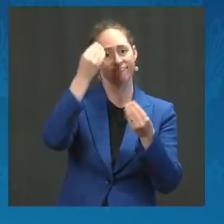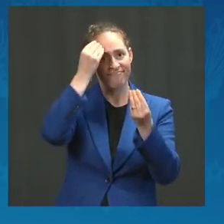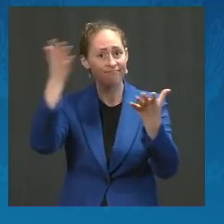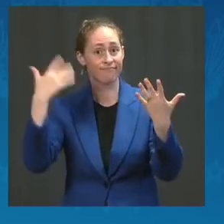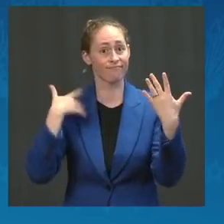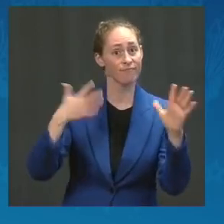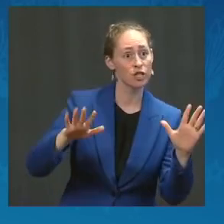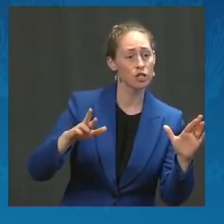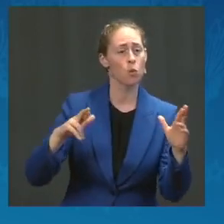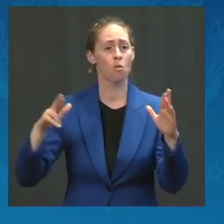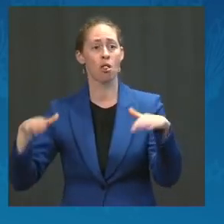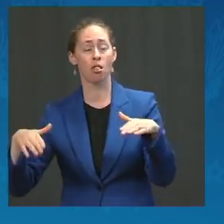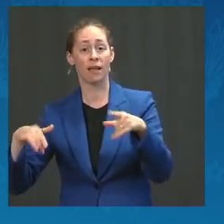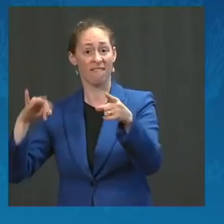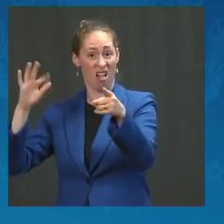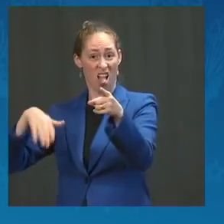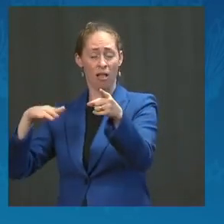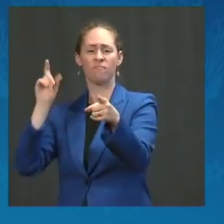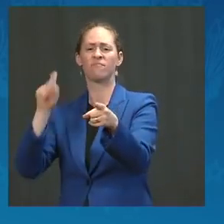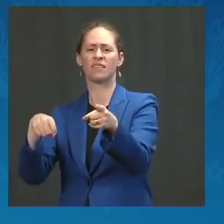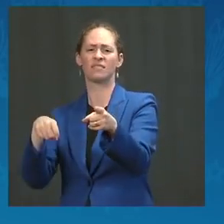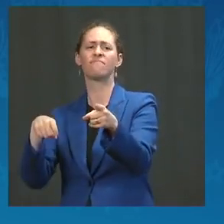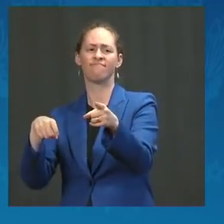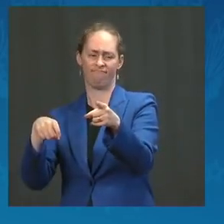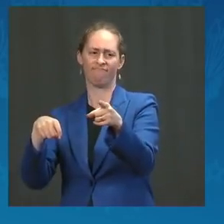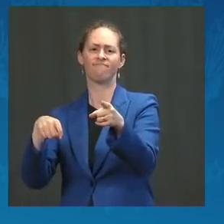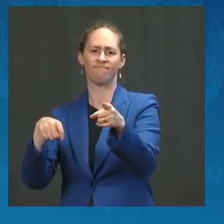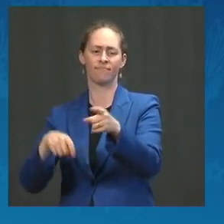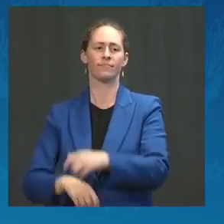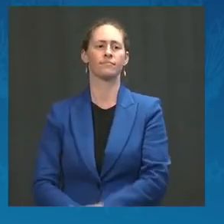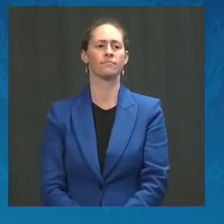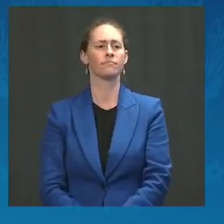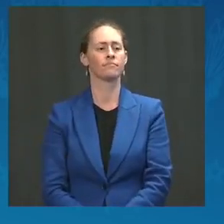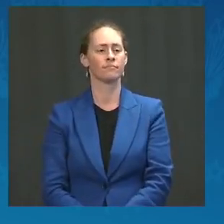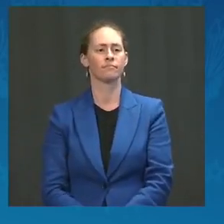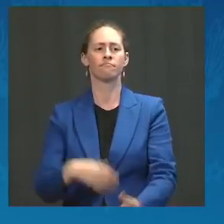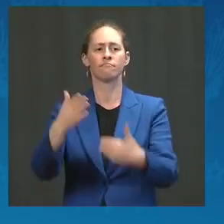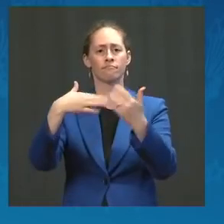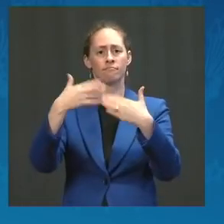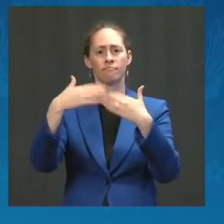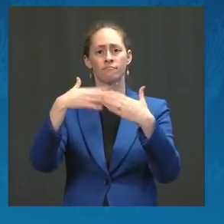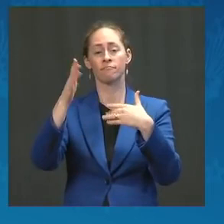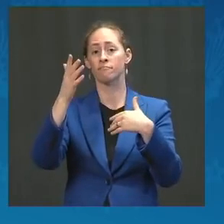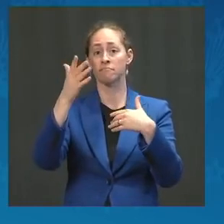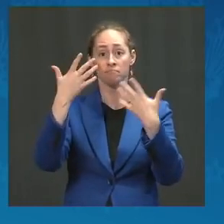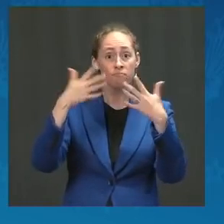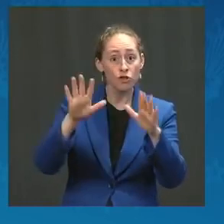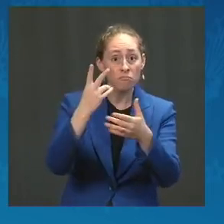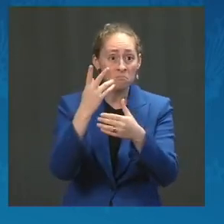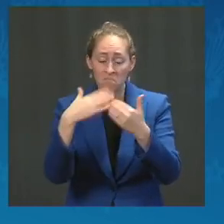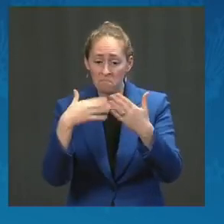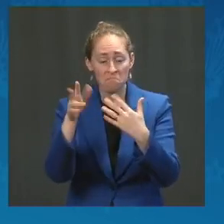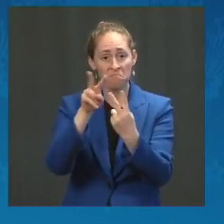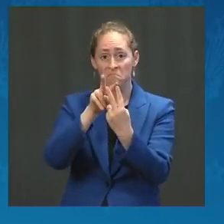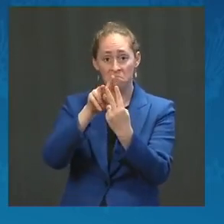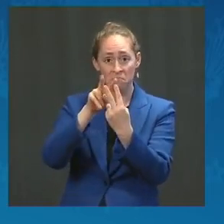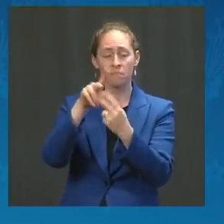mask no matter where they work, test 1 or 2 times a week to see if they've acquired